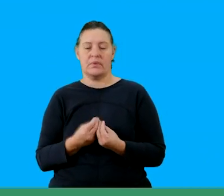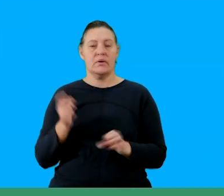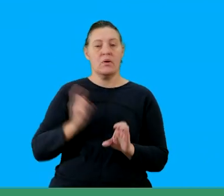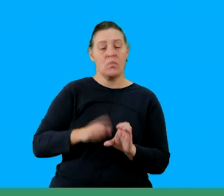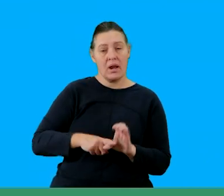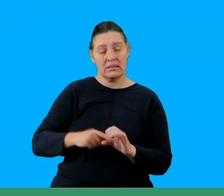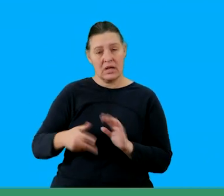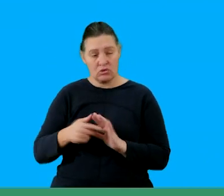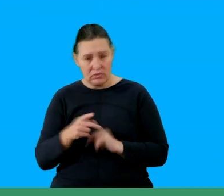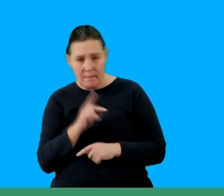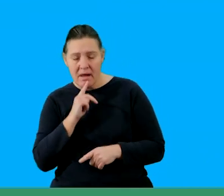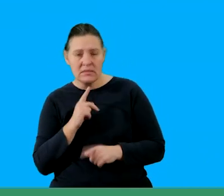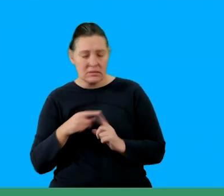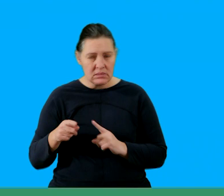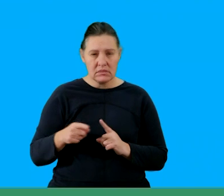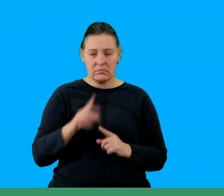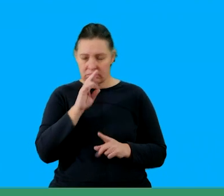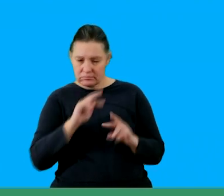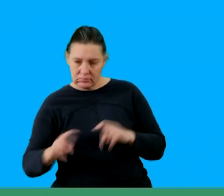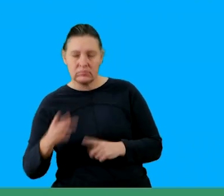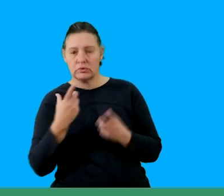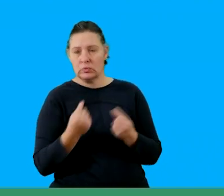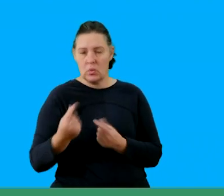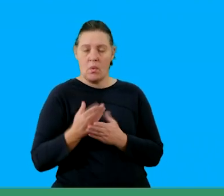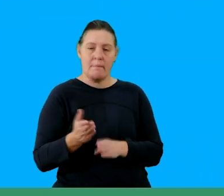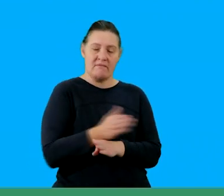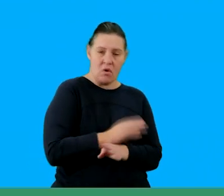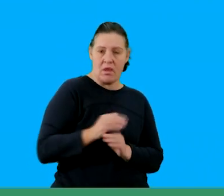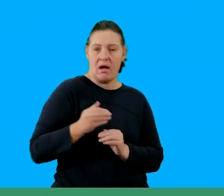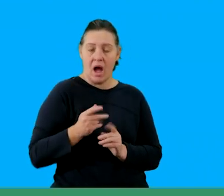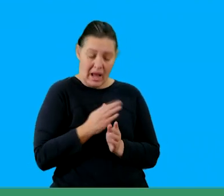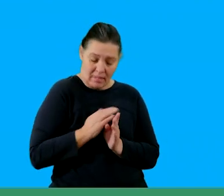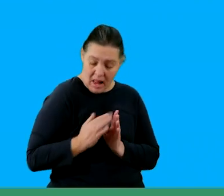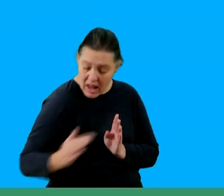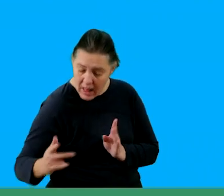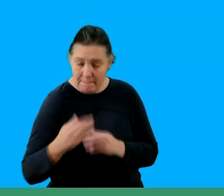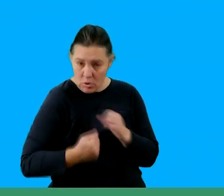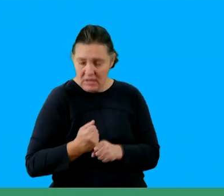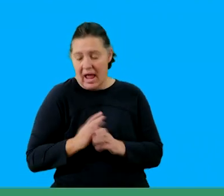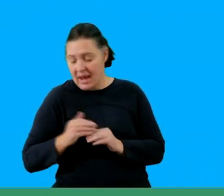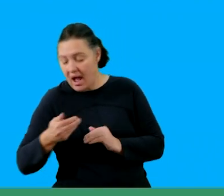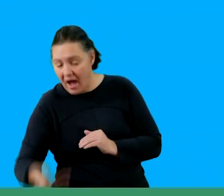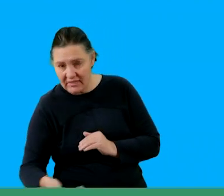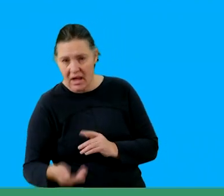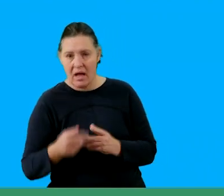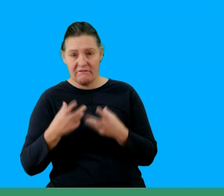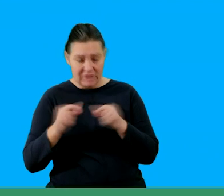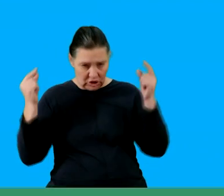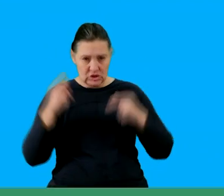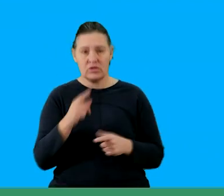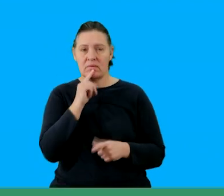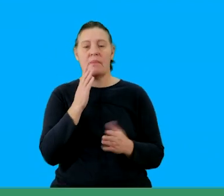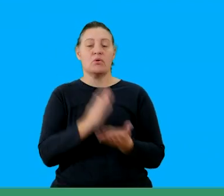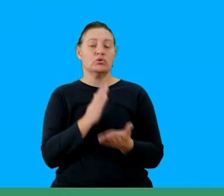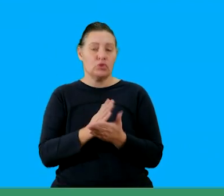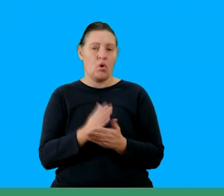But quality assurance refers to checks carried out during and after the production process to ensure that the